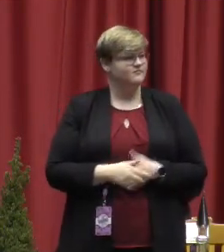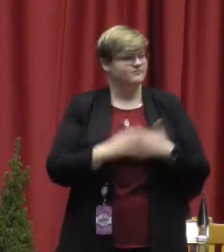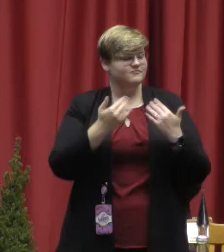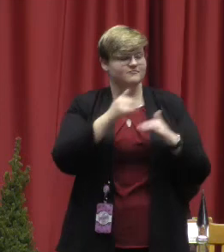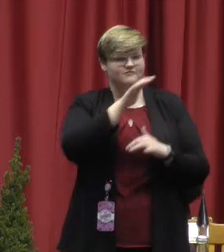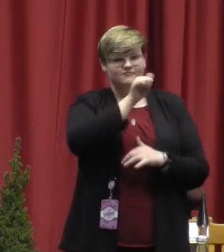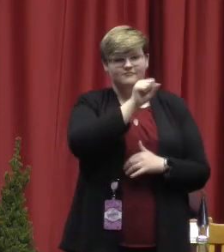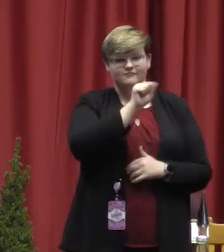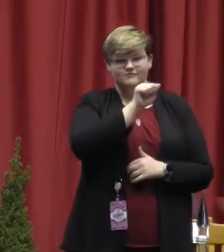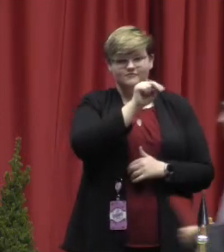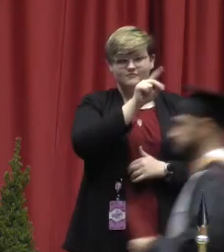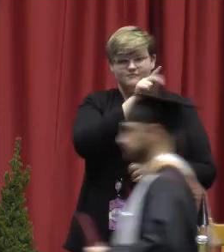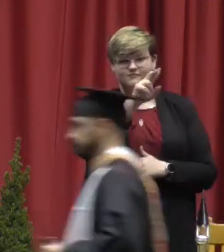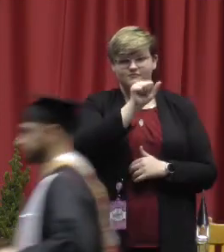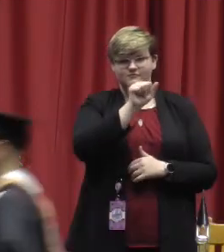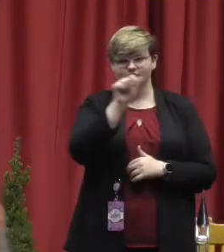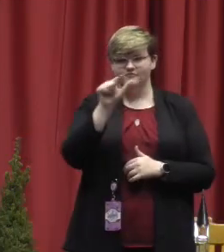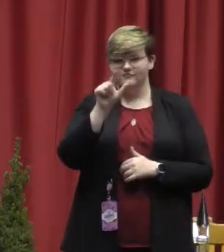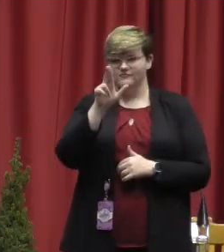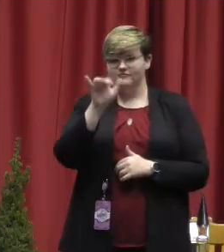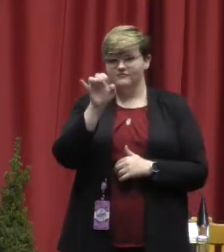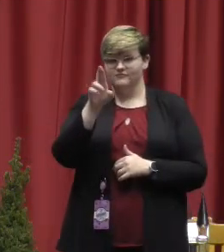Cassandra Lucero.